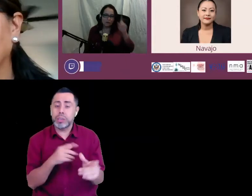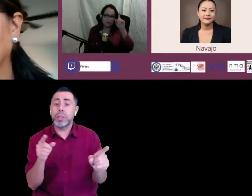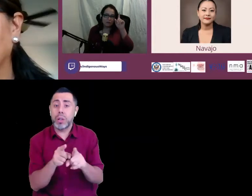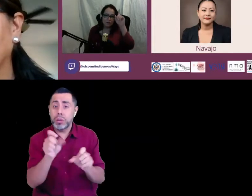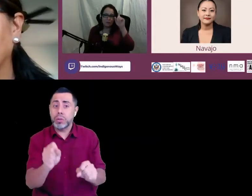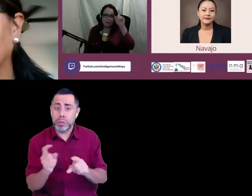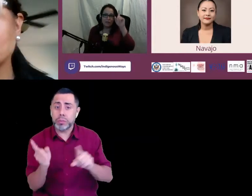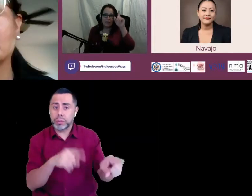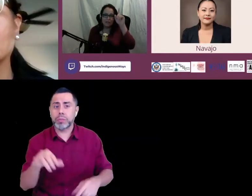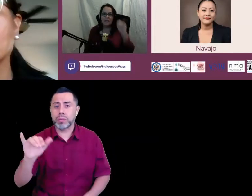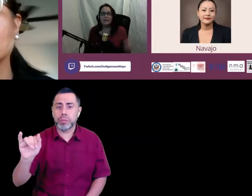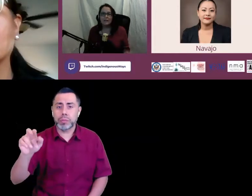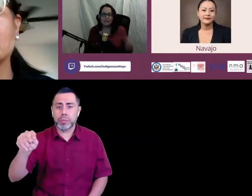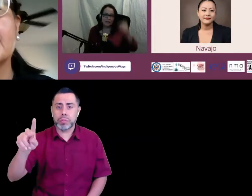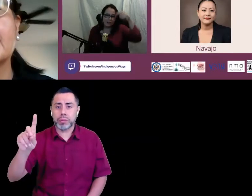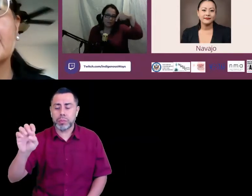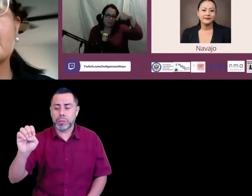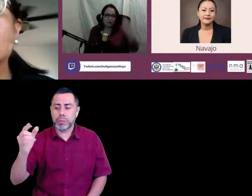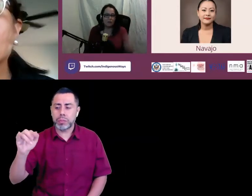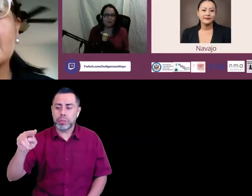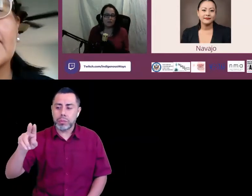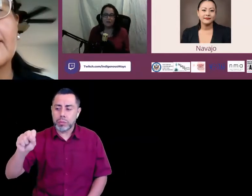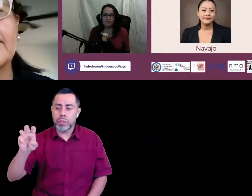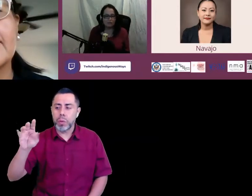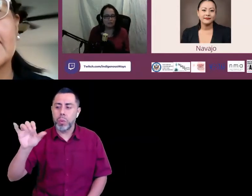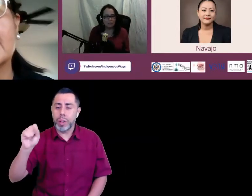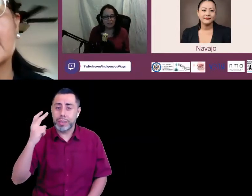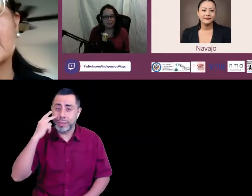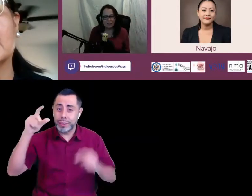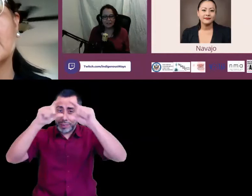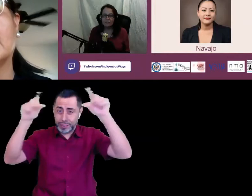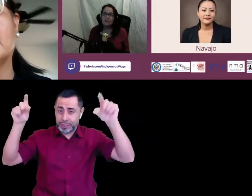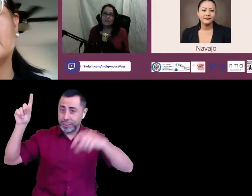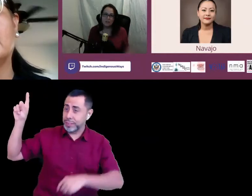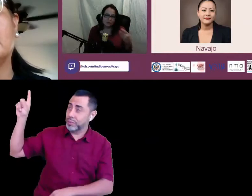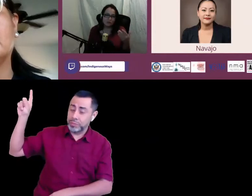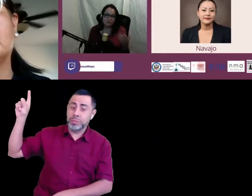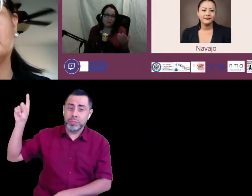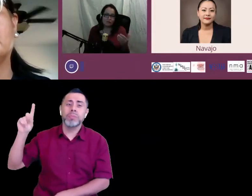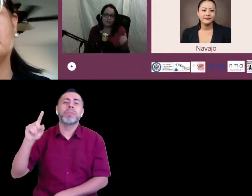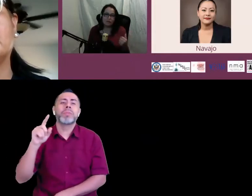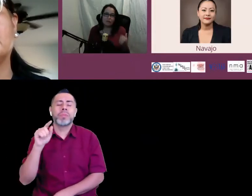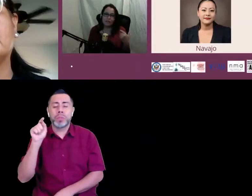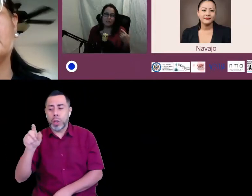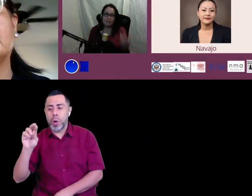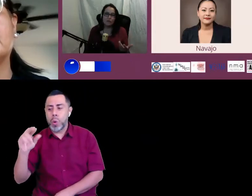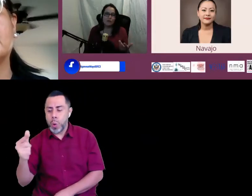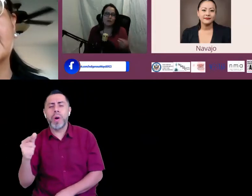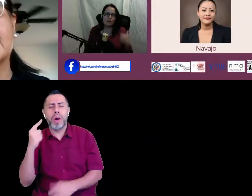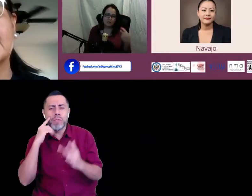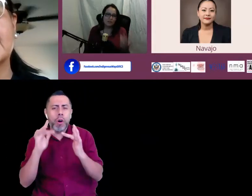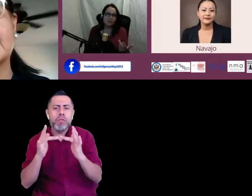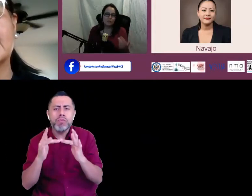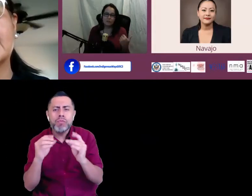indigenousways.org, which is right above my head. And then down below, we have all the social media sites. And those of you that really enjoy